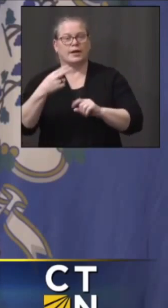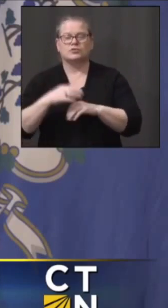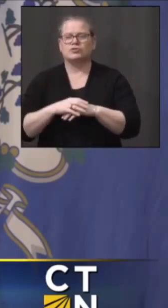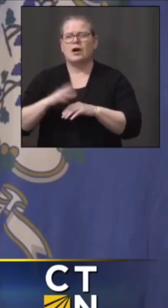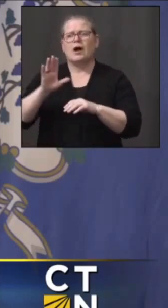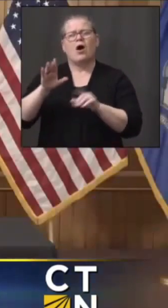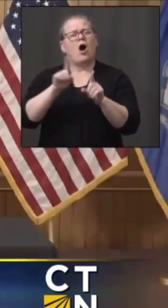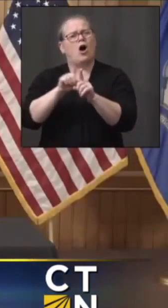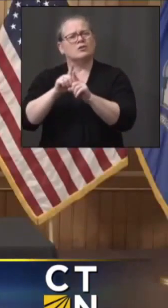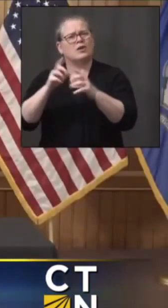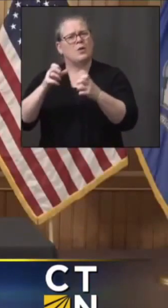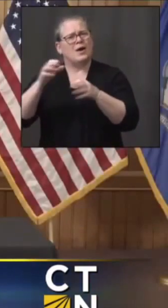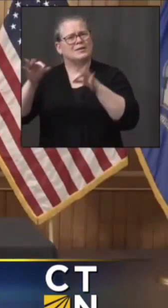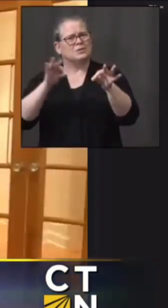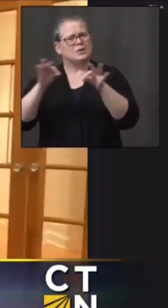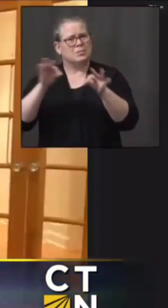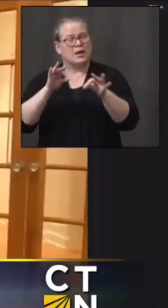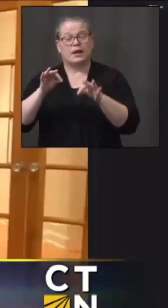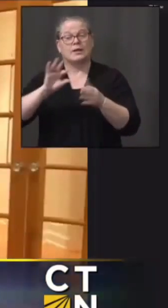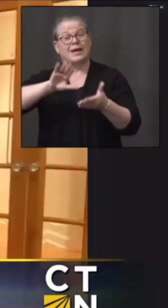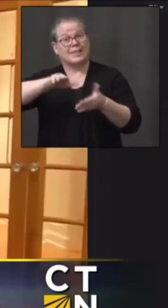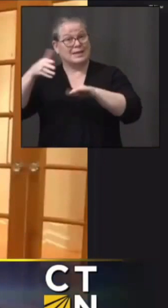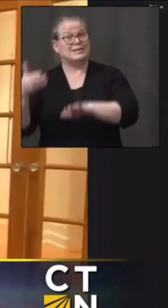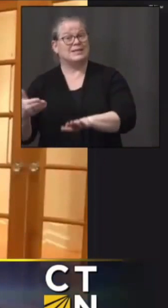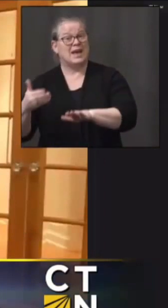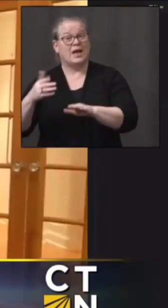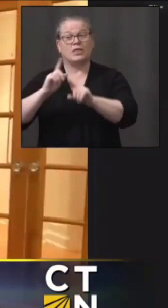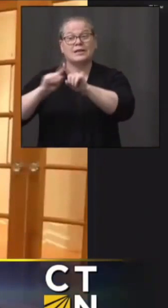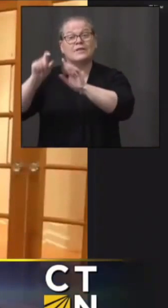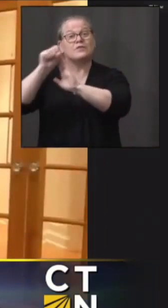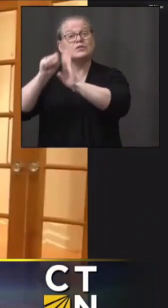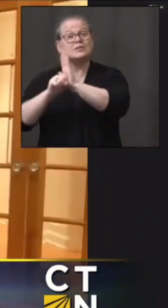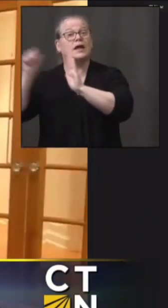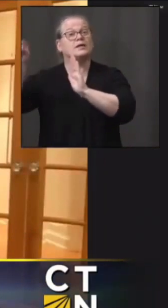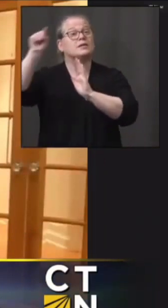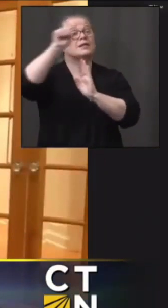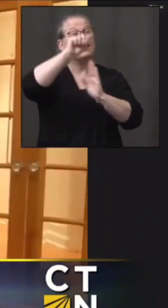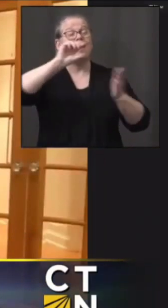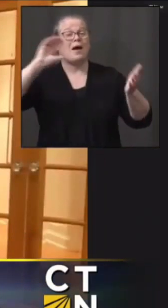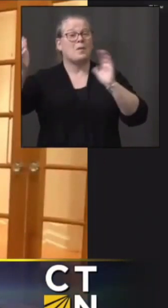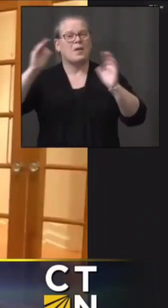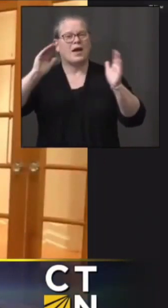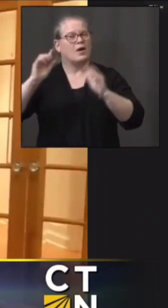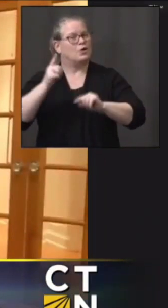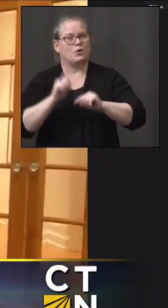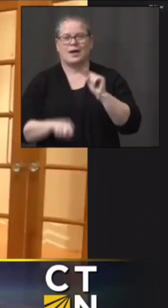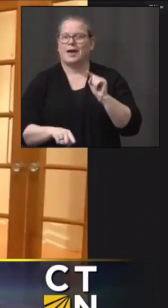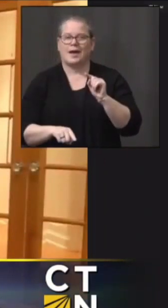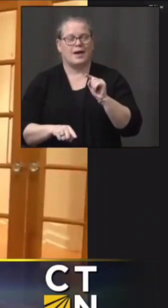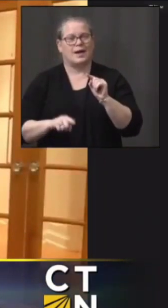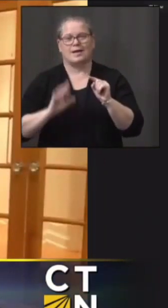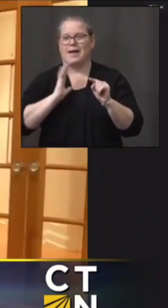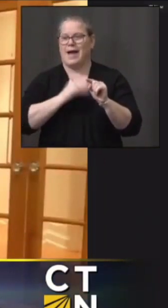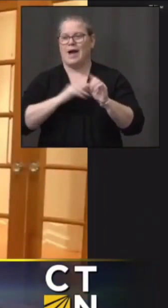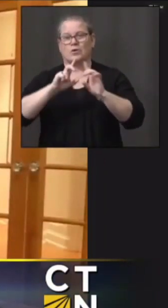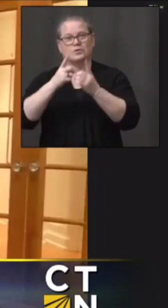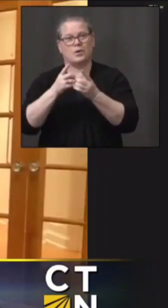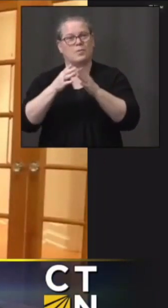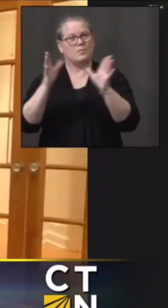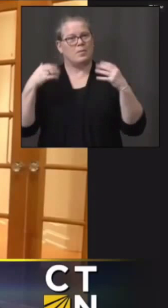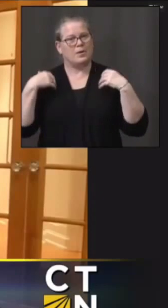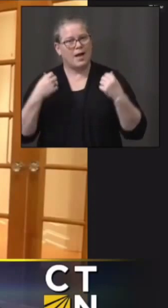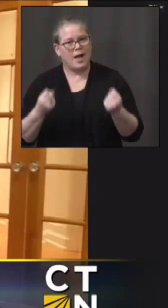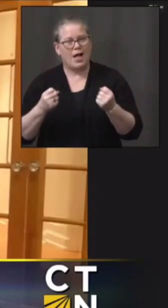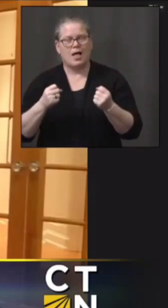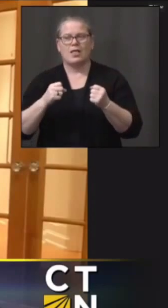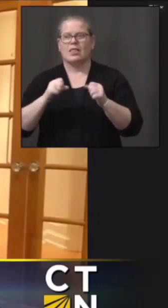states. Our team at the Chief Medical Officer's, Medical Examiner's Office and our Department of Public Health, they go to